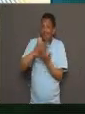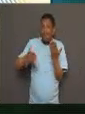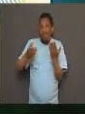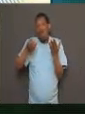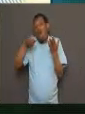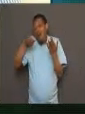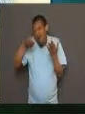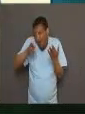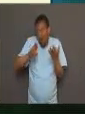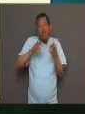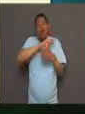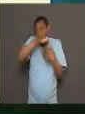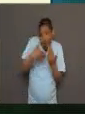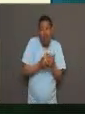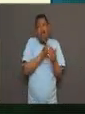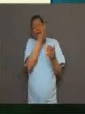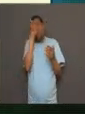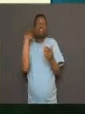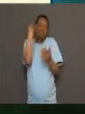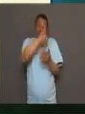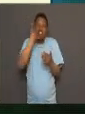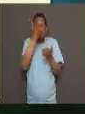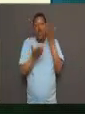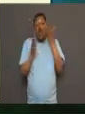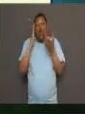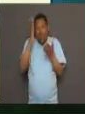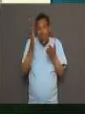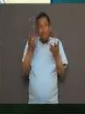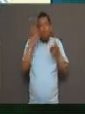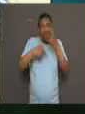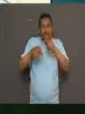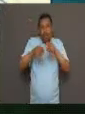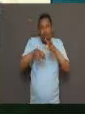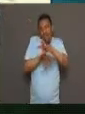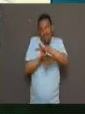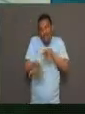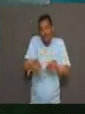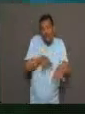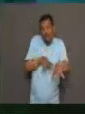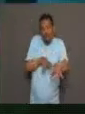or all of the other features will become distorted.